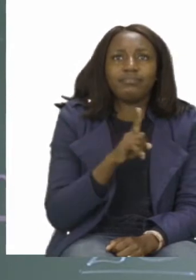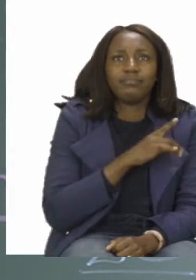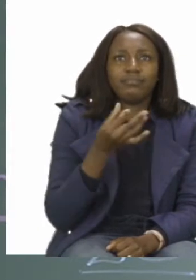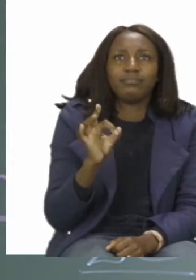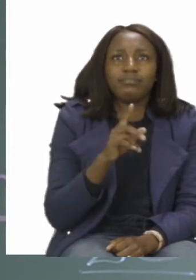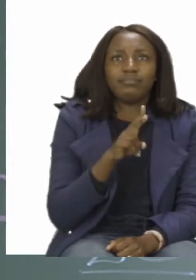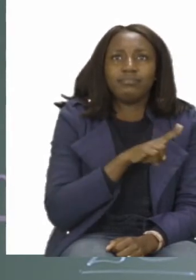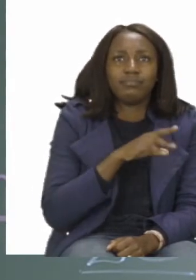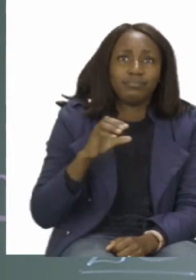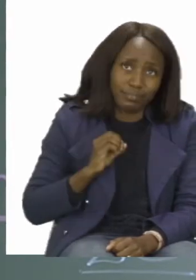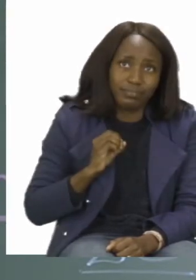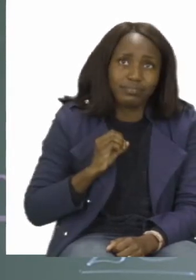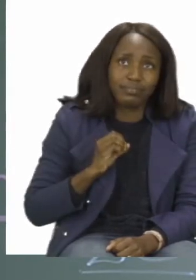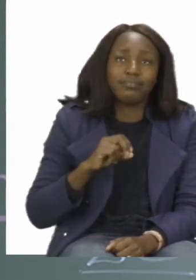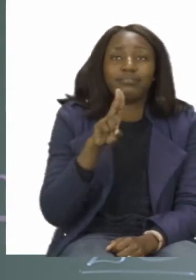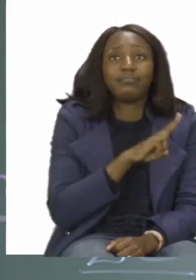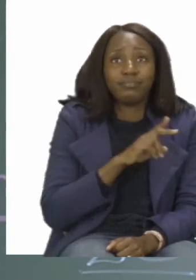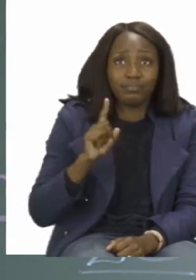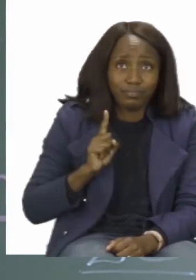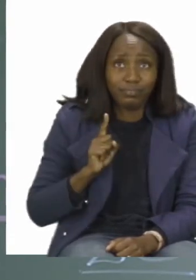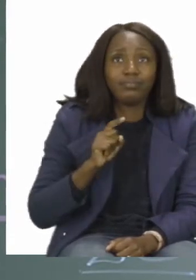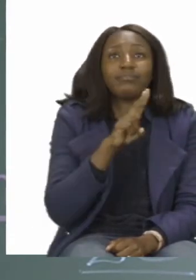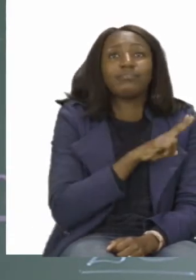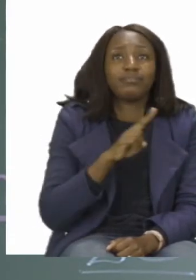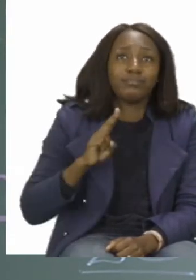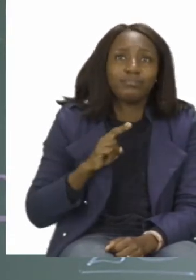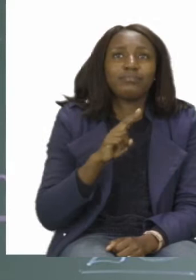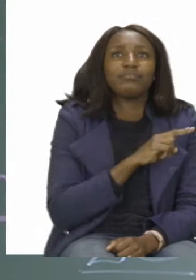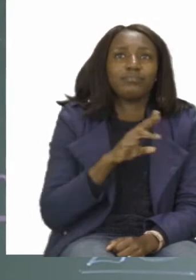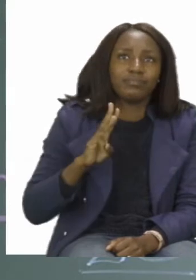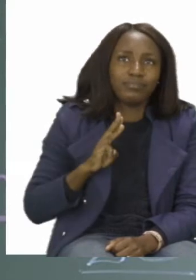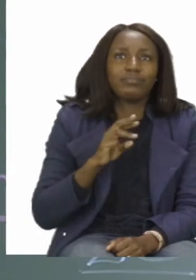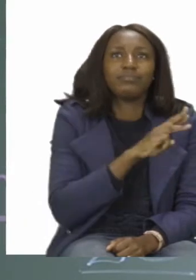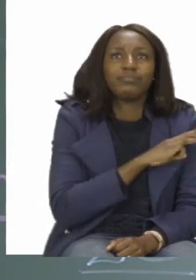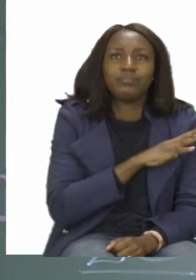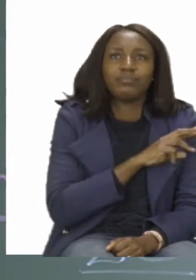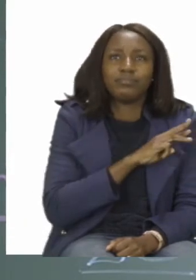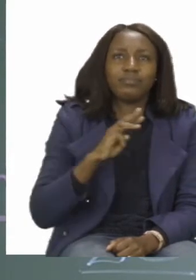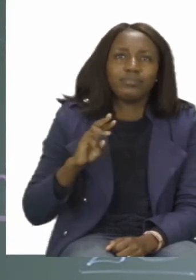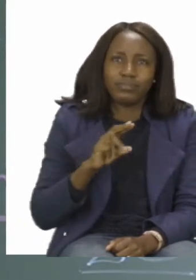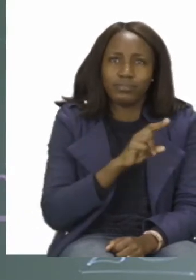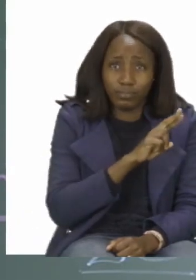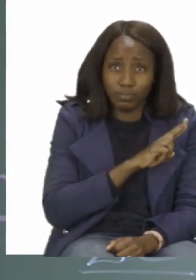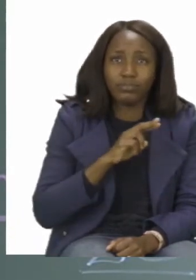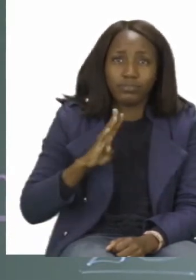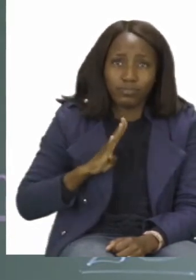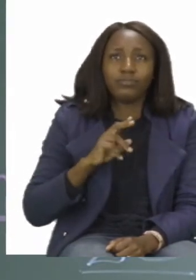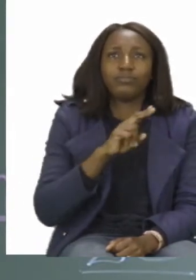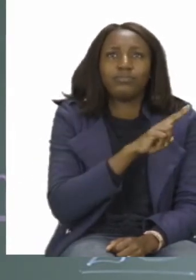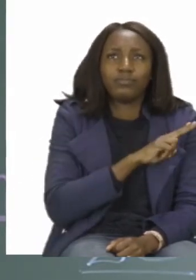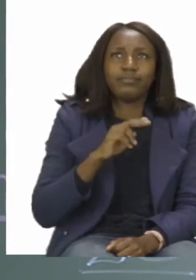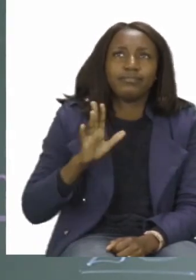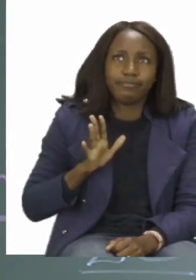18, 19, 20, 21, 22, 23, 24,